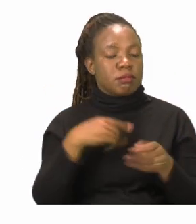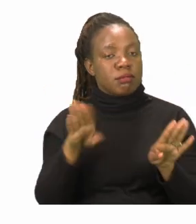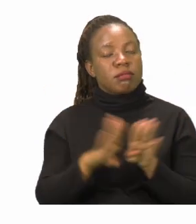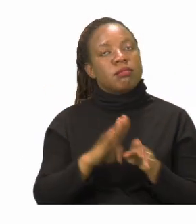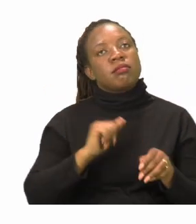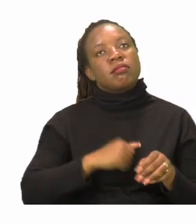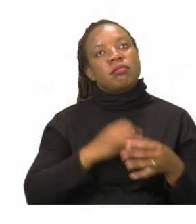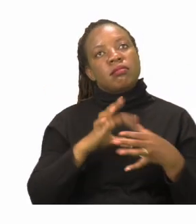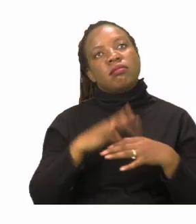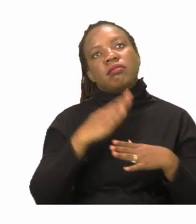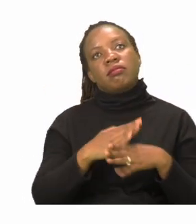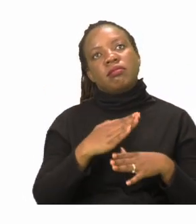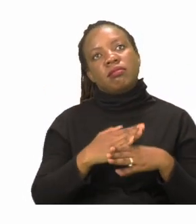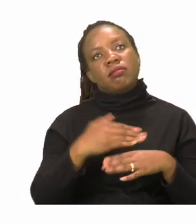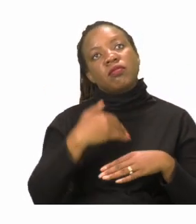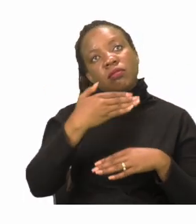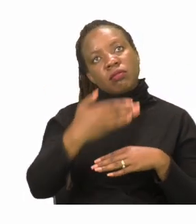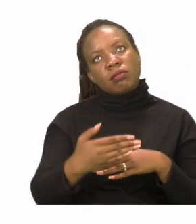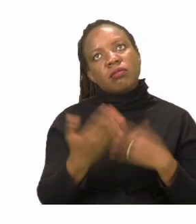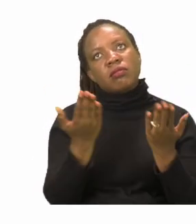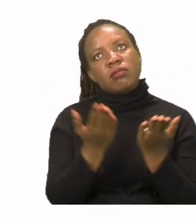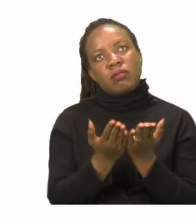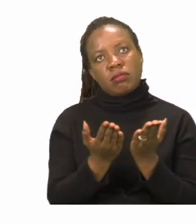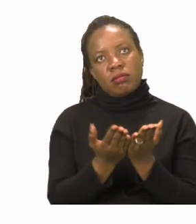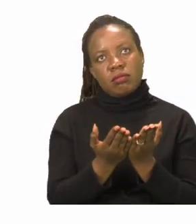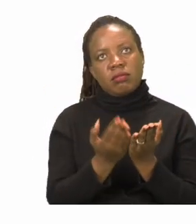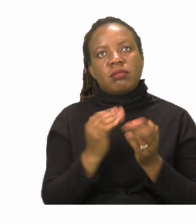homework after school.